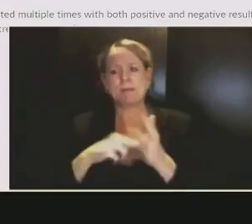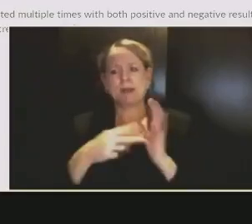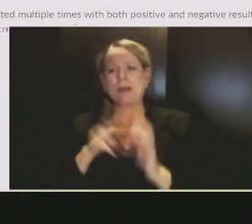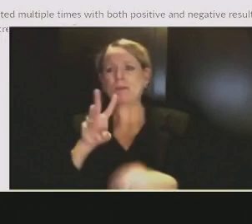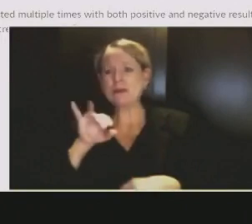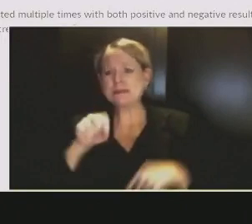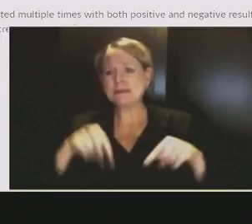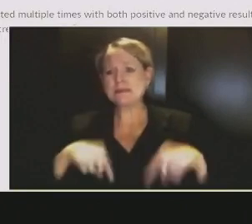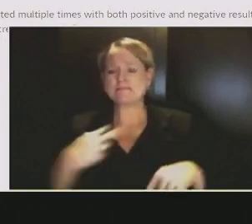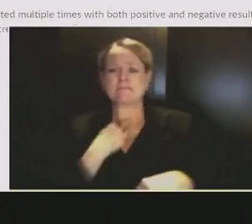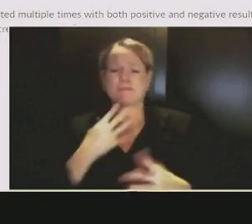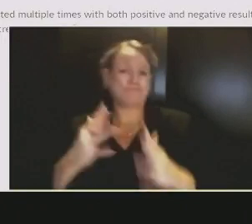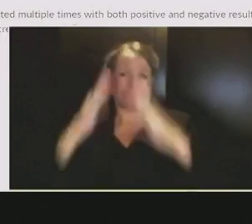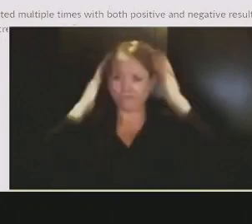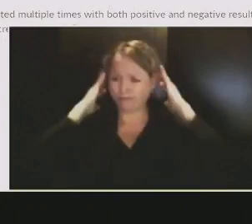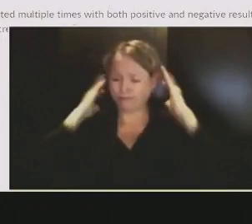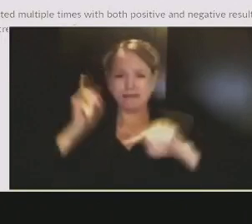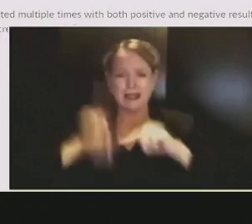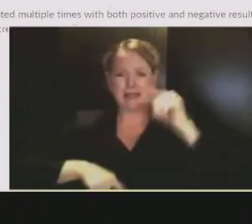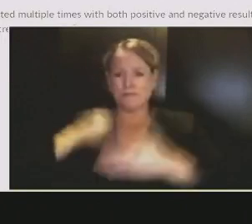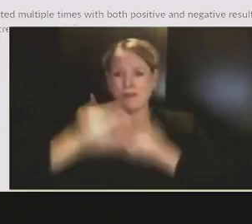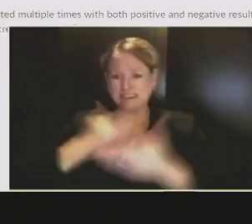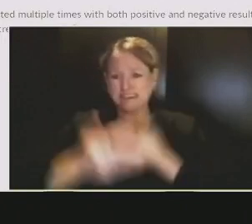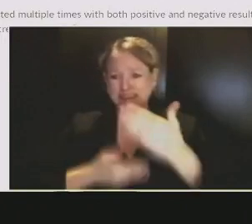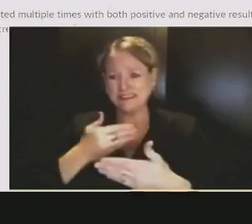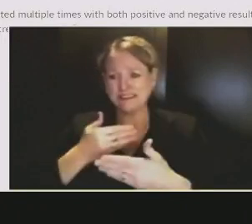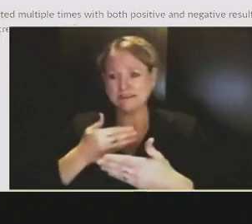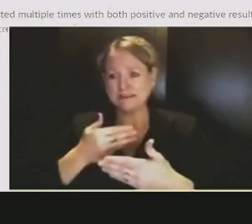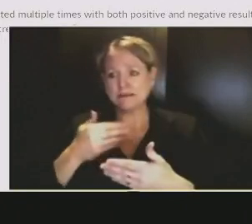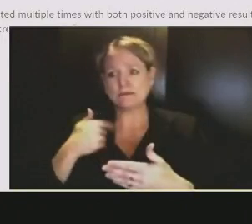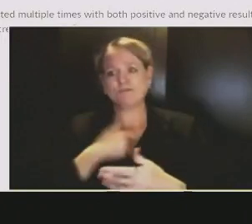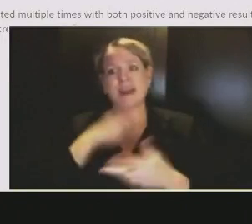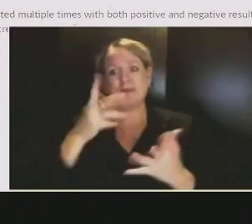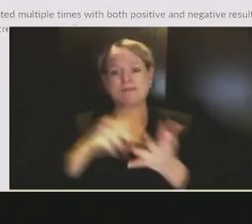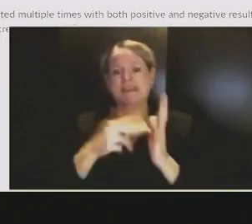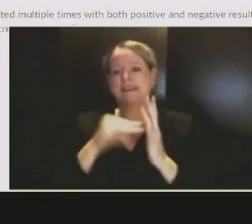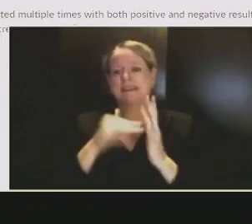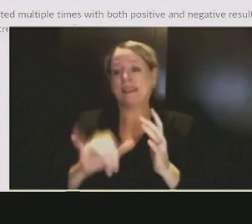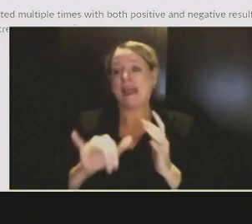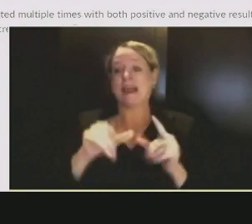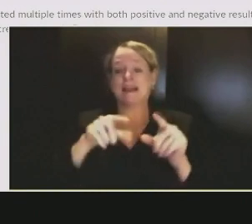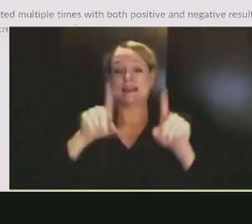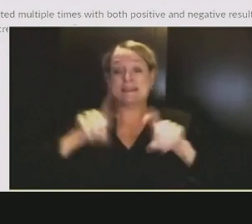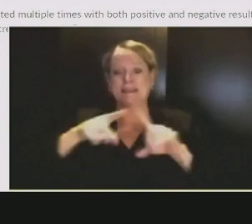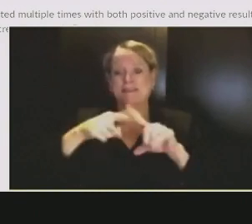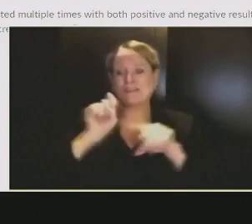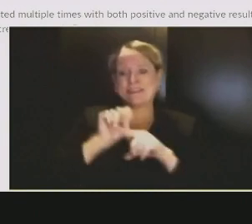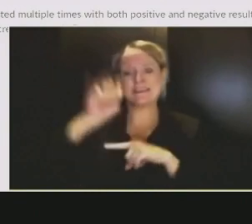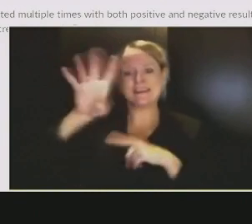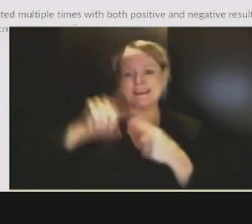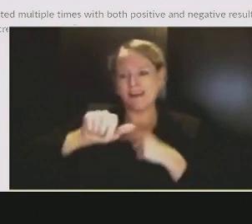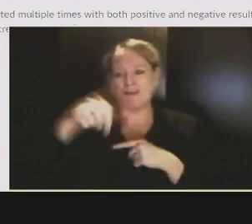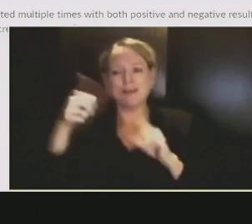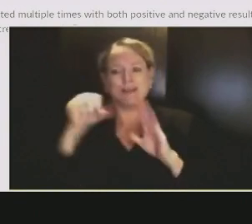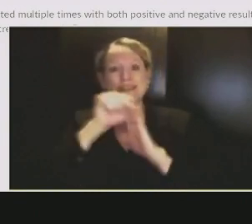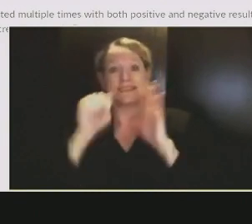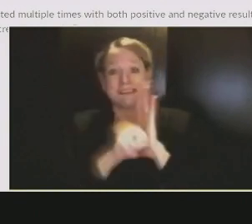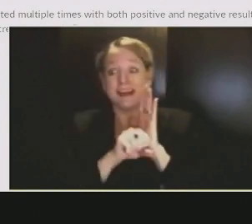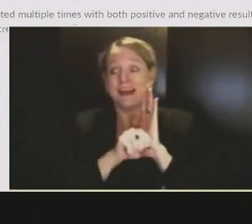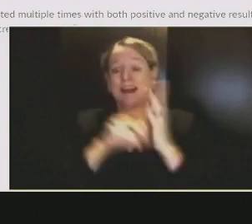capacity. And really, for the efforts of preparing and making sure that we have all of the resources available to us in